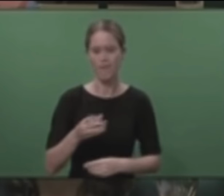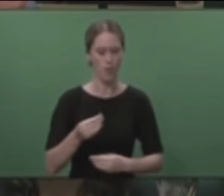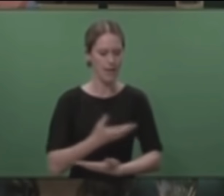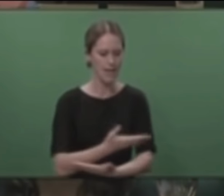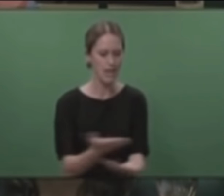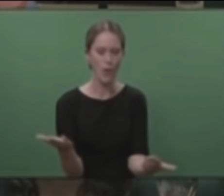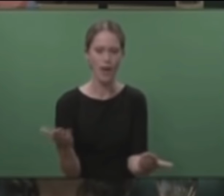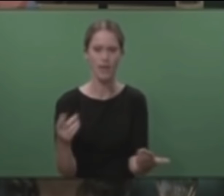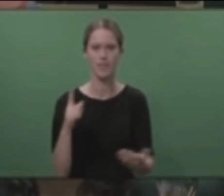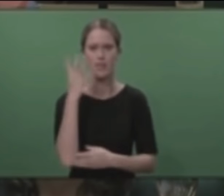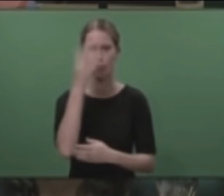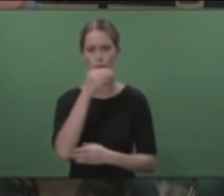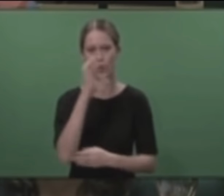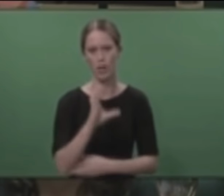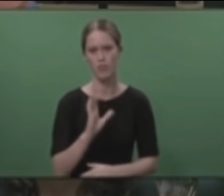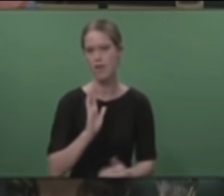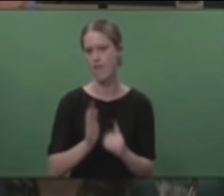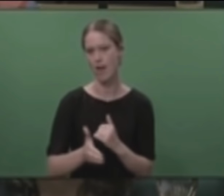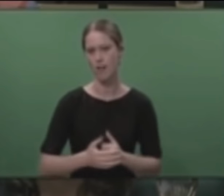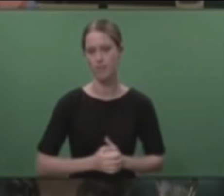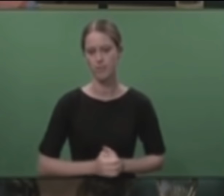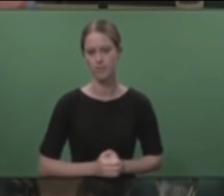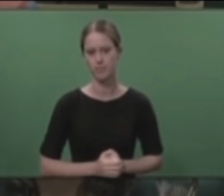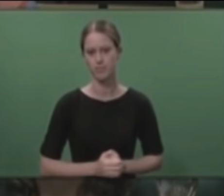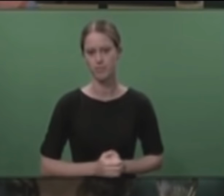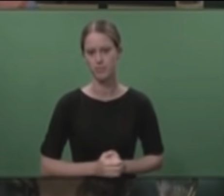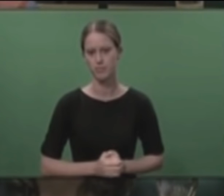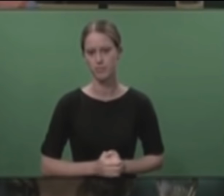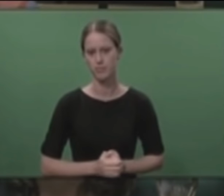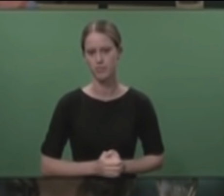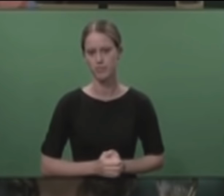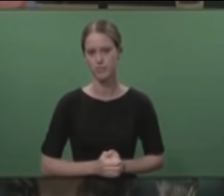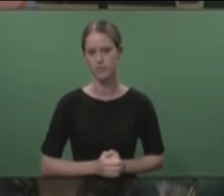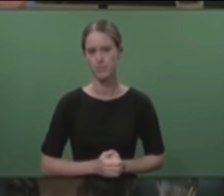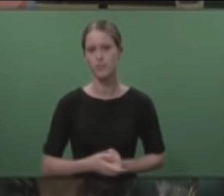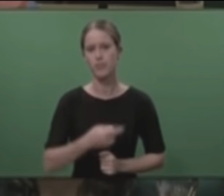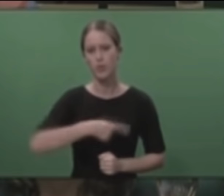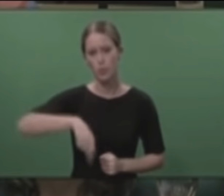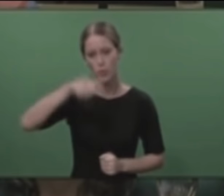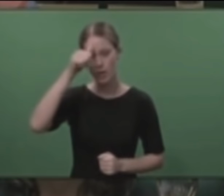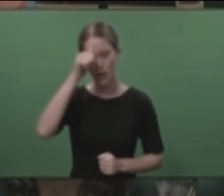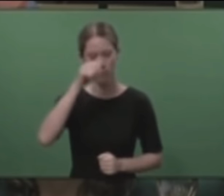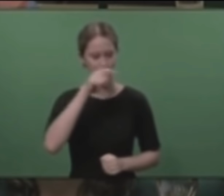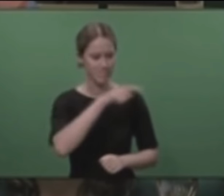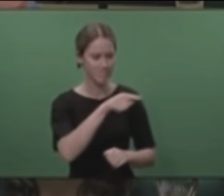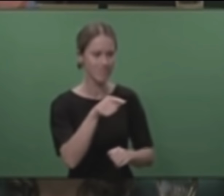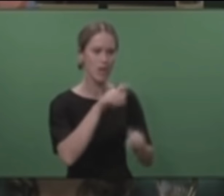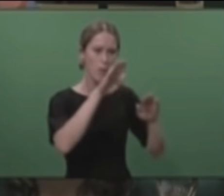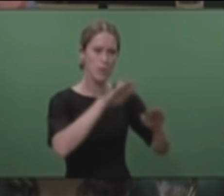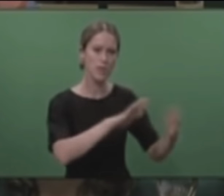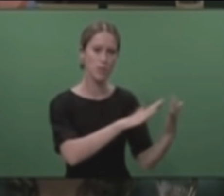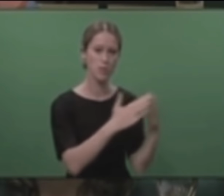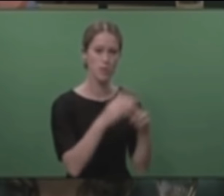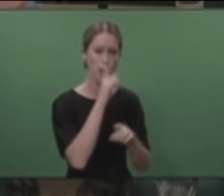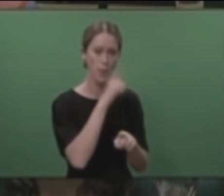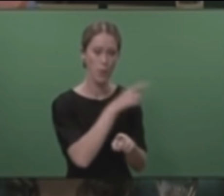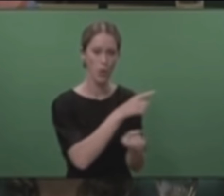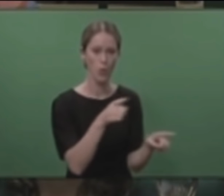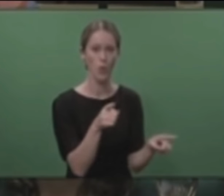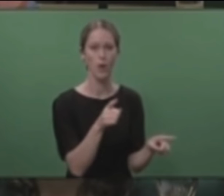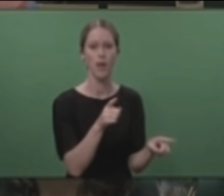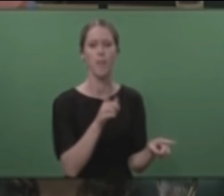in our beautiful country. We know that people in your Muslim community need to